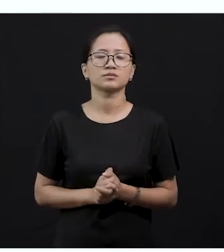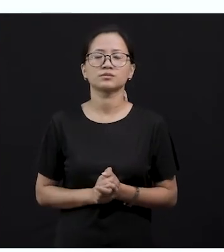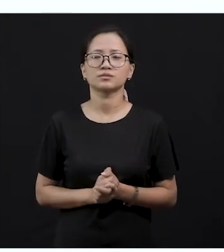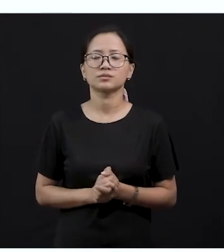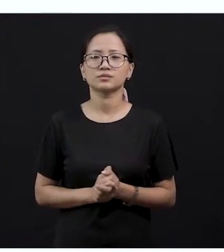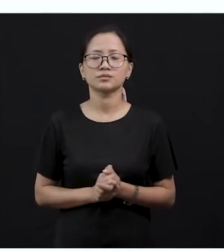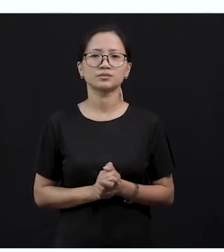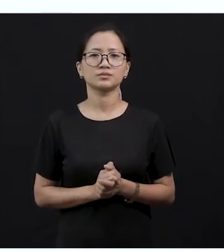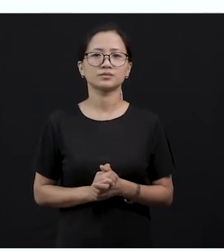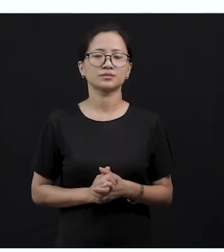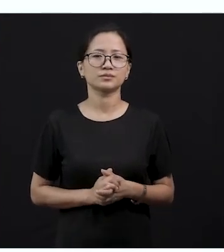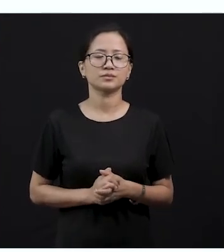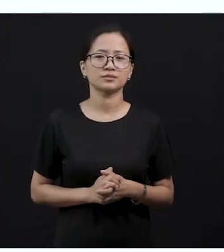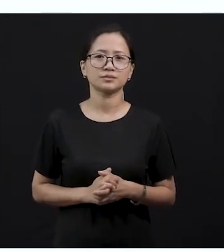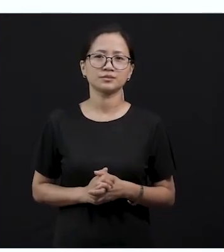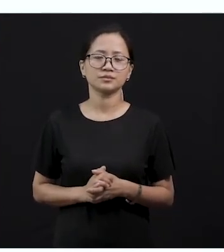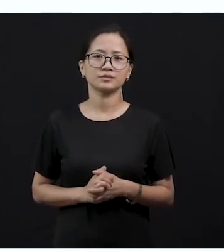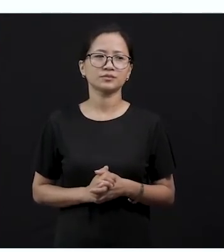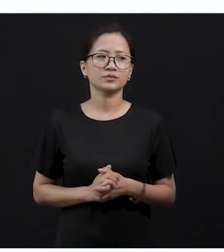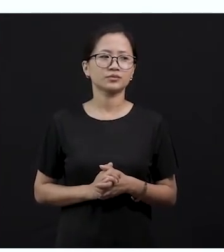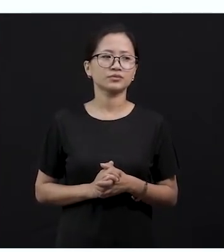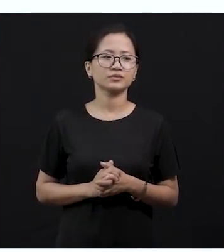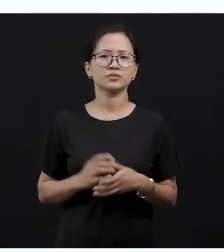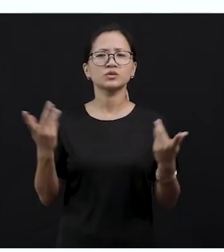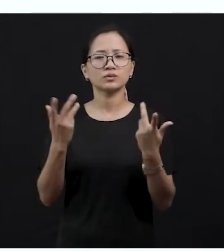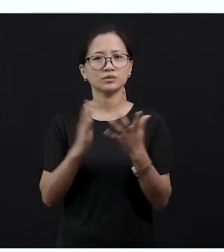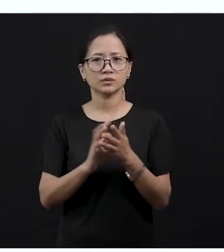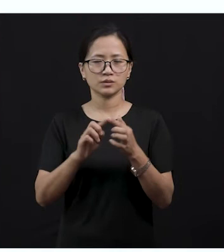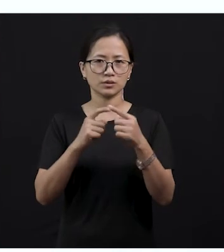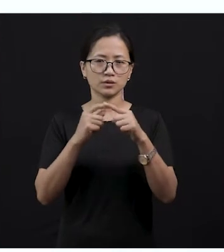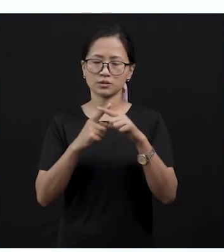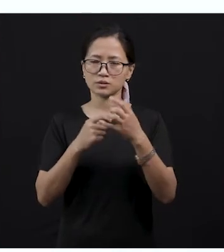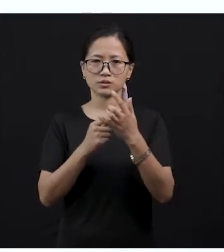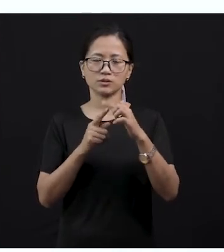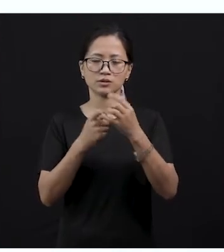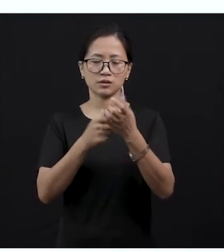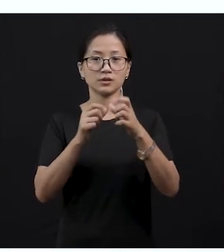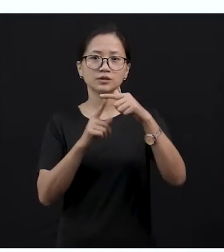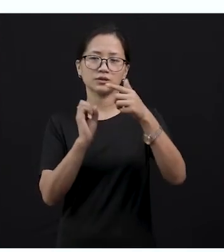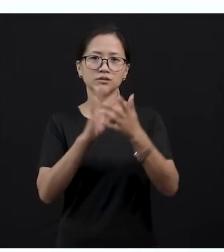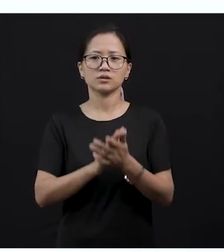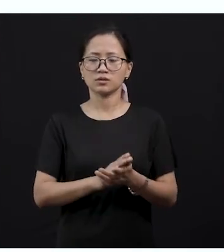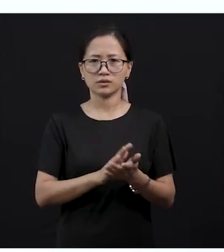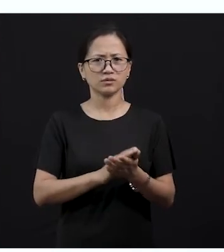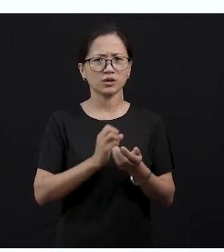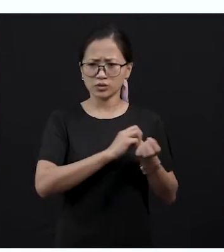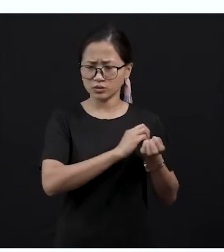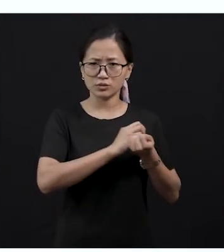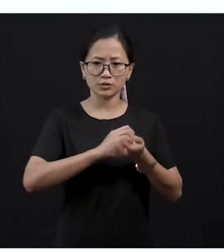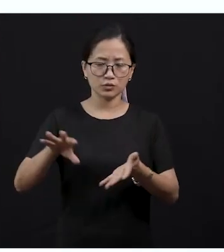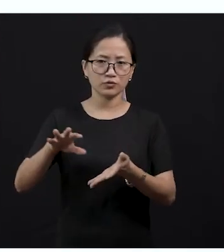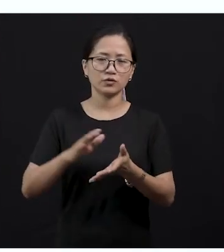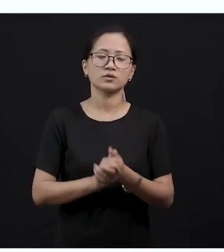It's known as excretion. Once more, what is excretion? Excretion means removing the waste. Do you remove